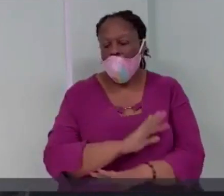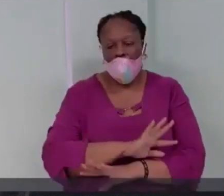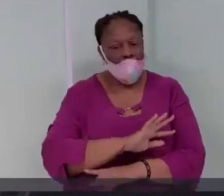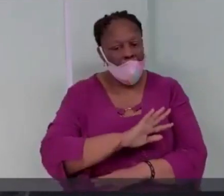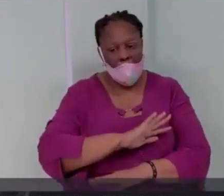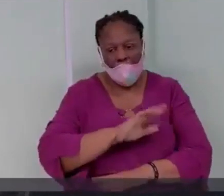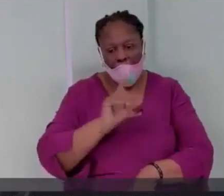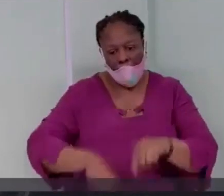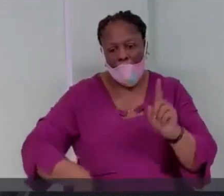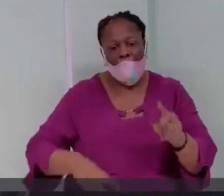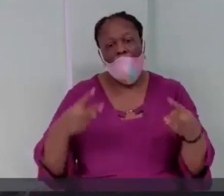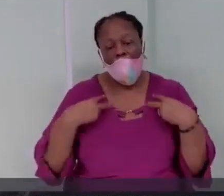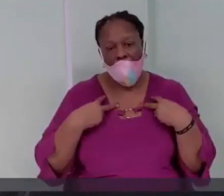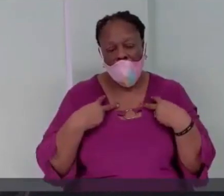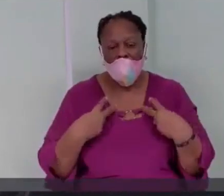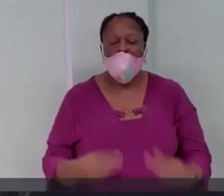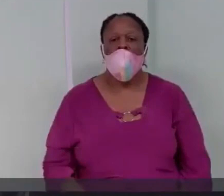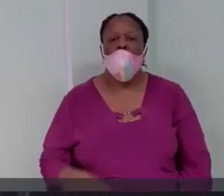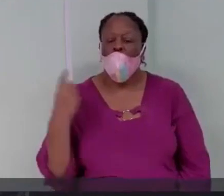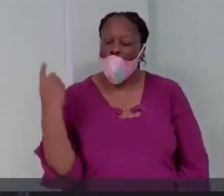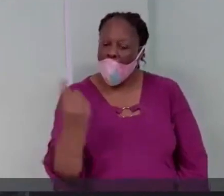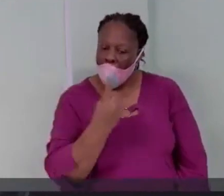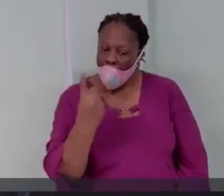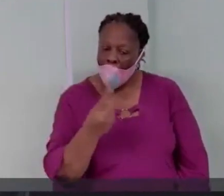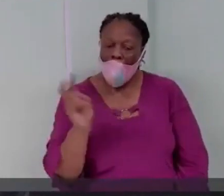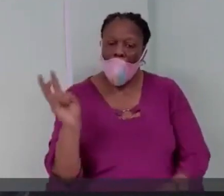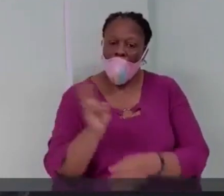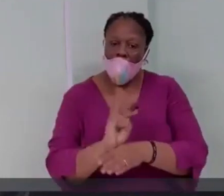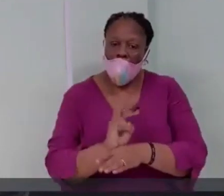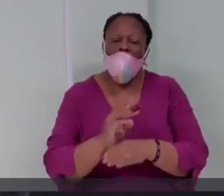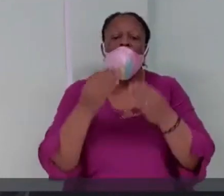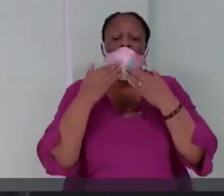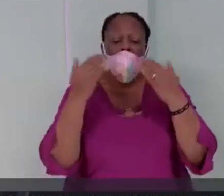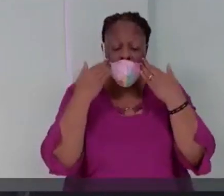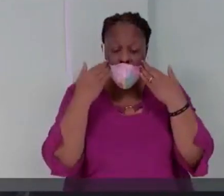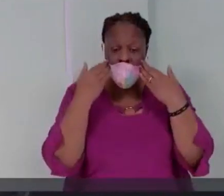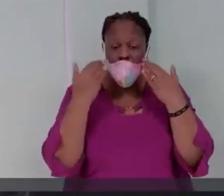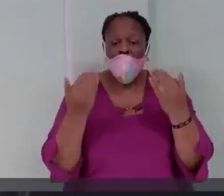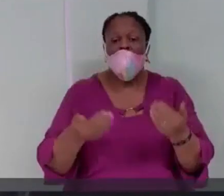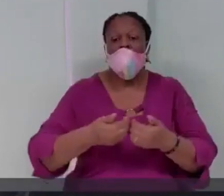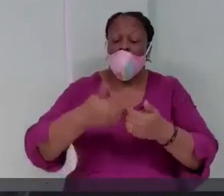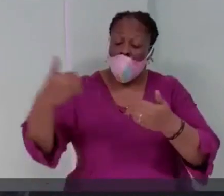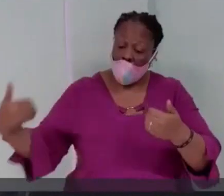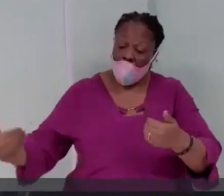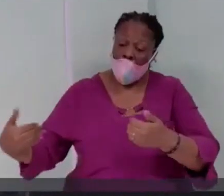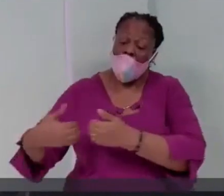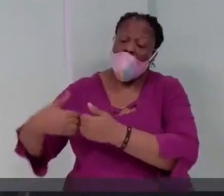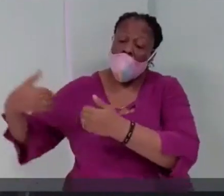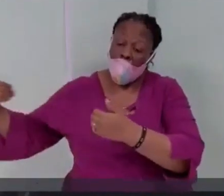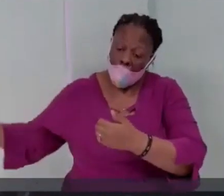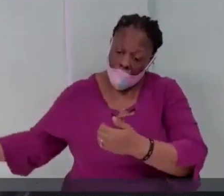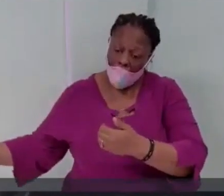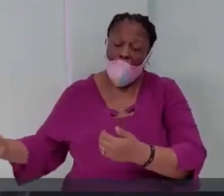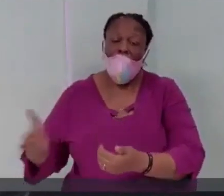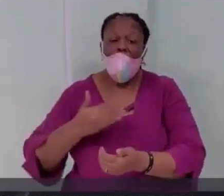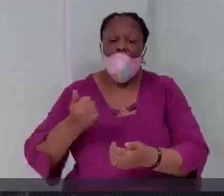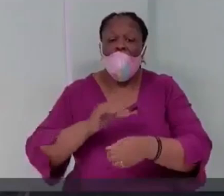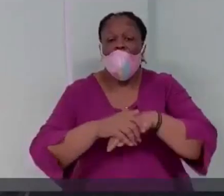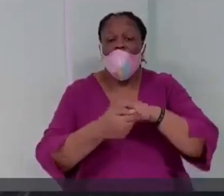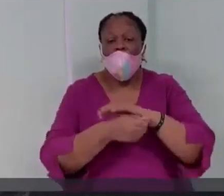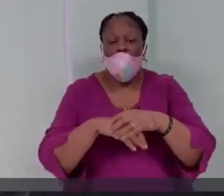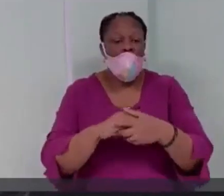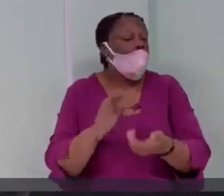remember to wear your mask, maintain your distance, and sanitize frequently. Thank you.